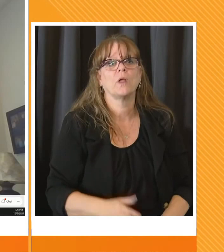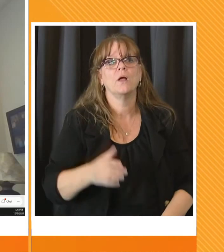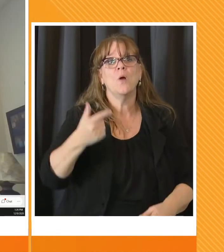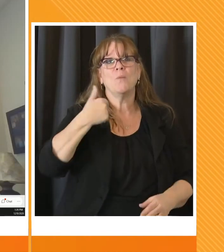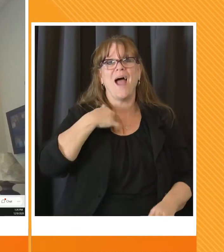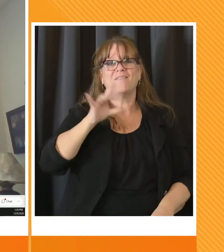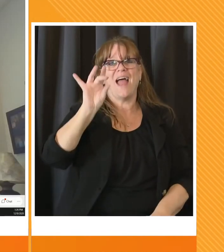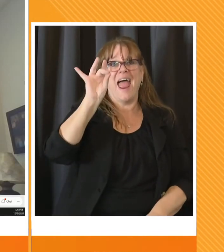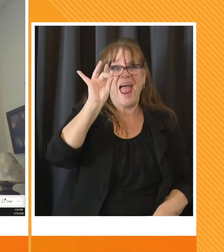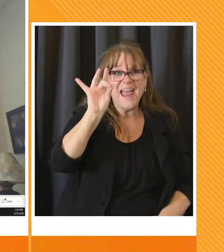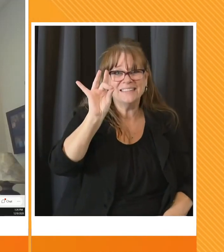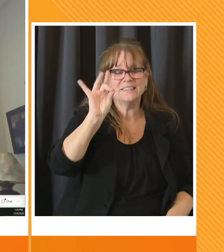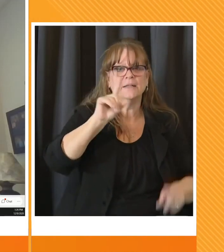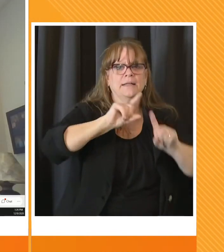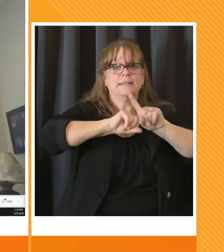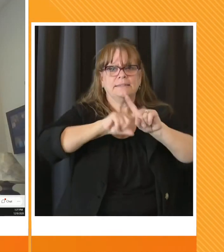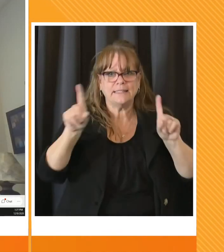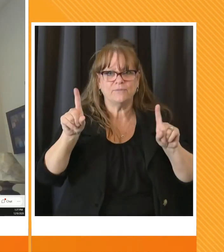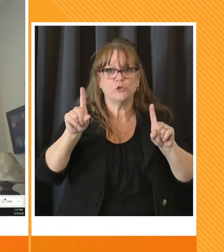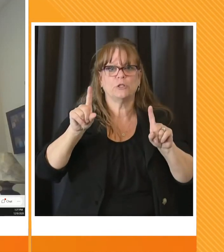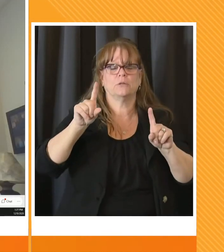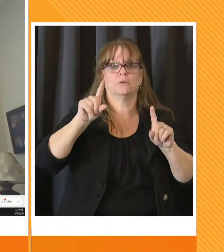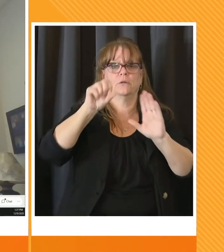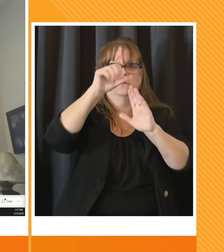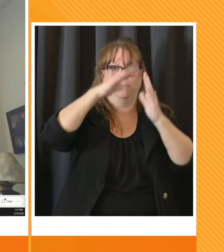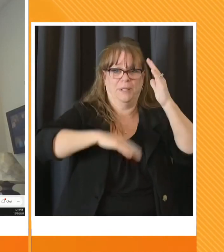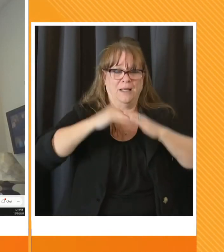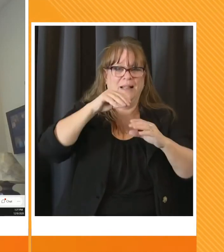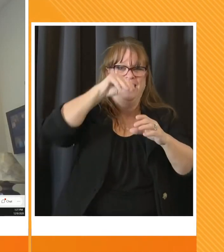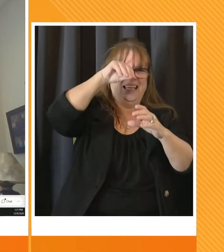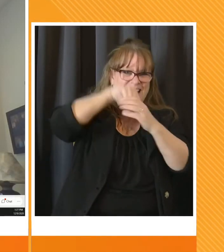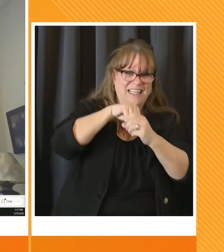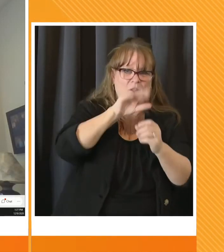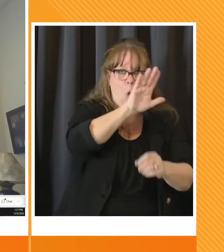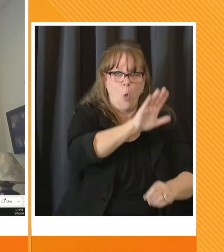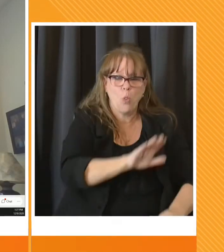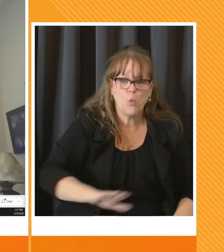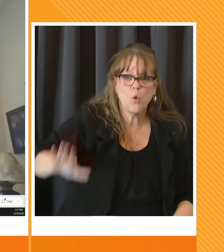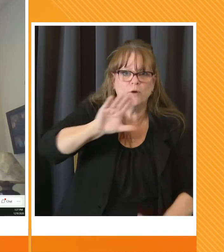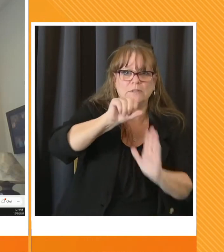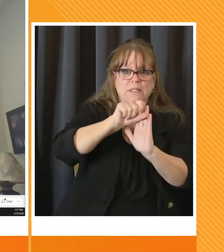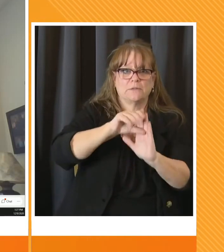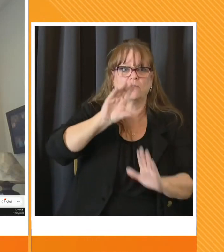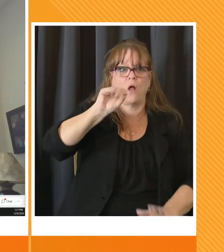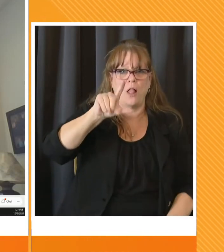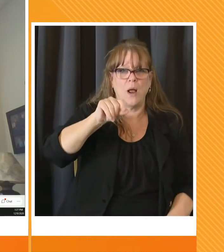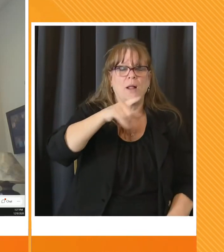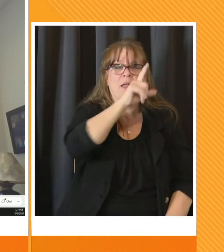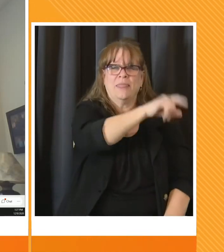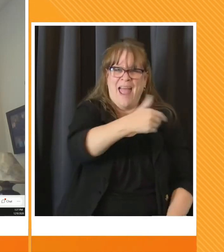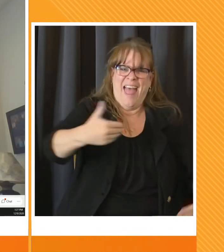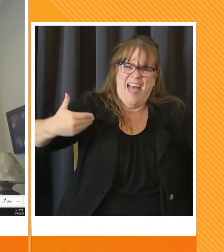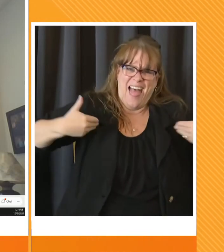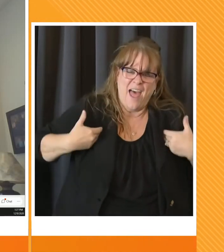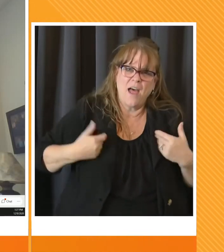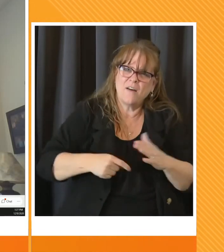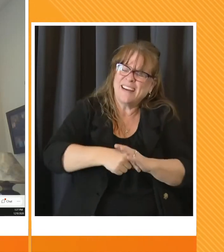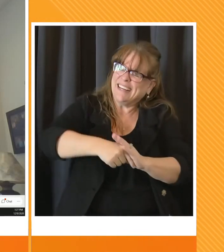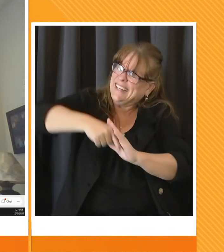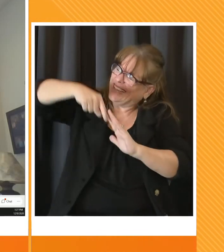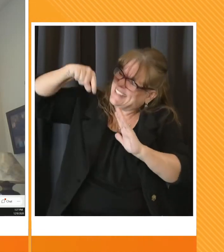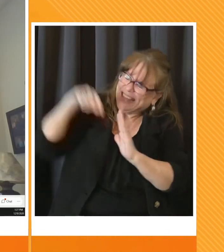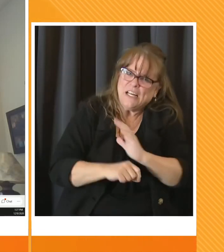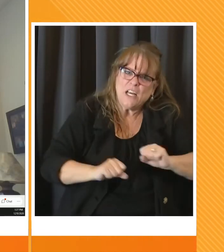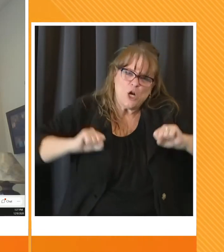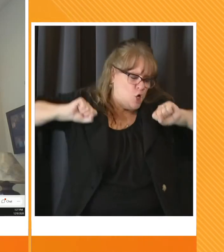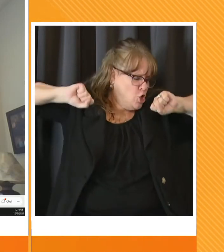these vaccines will be stored in ultra cold temperature or in freezers. We're not going to release exactly where those